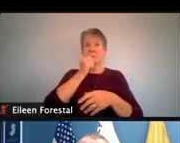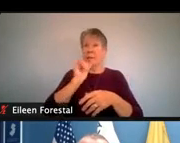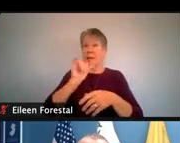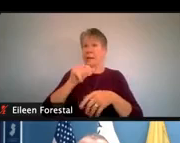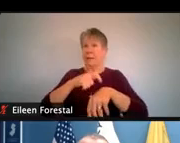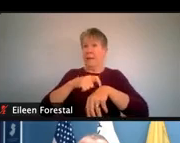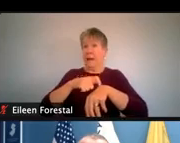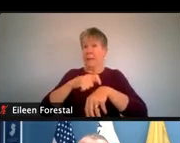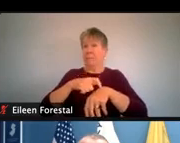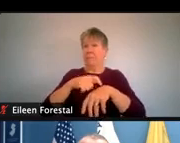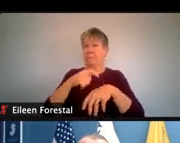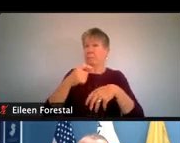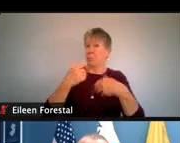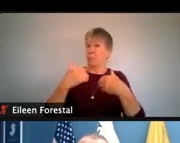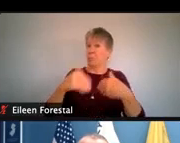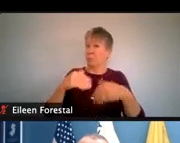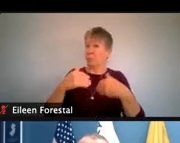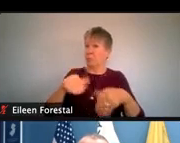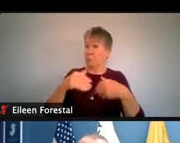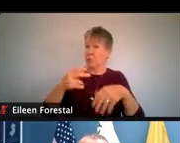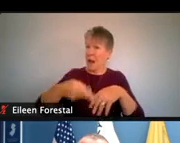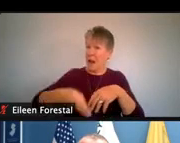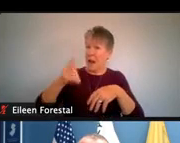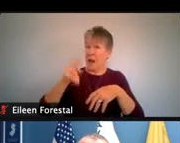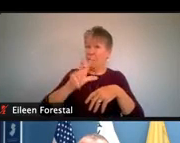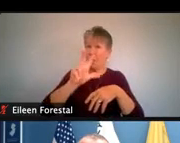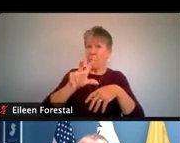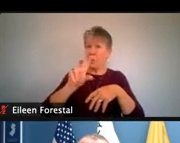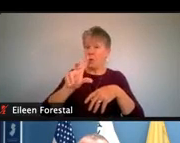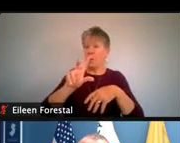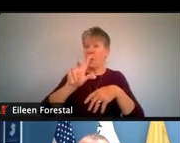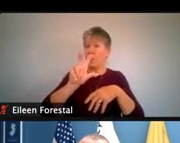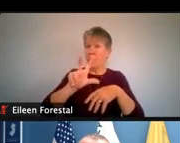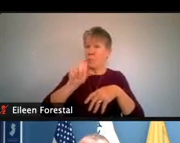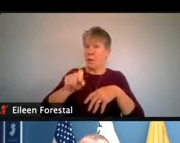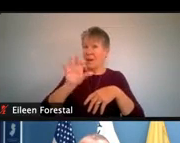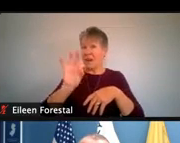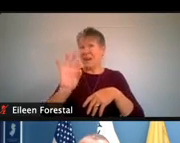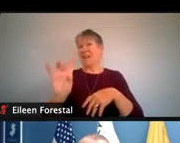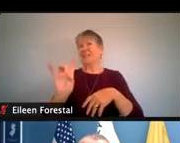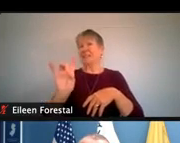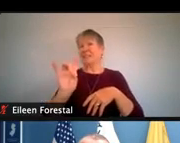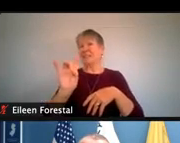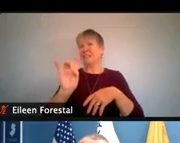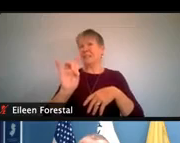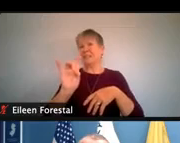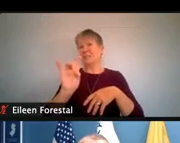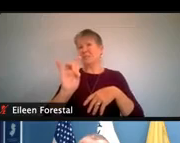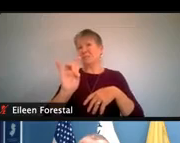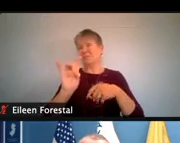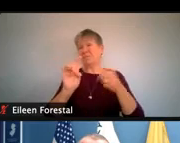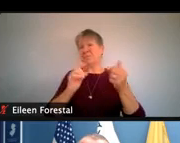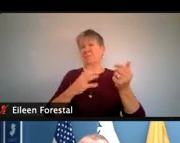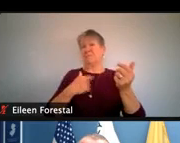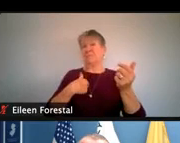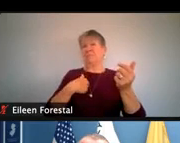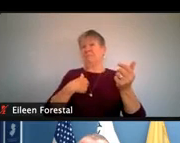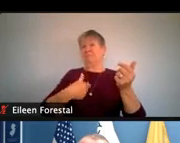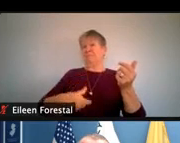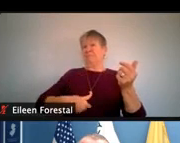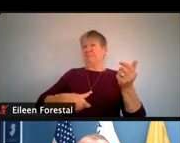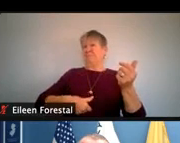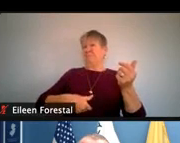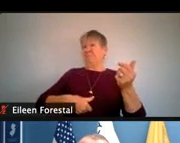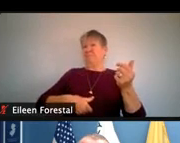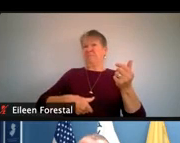The positivity rate was 3.98. My guess is it was a date of a lot of tests, which Judy can